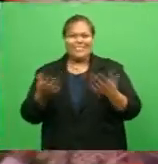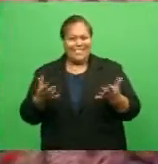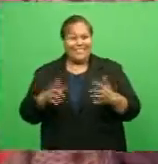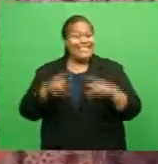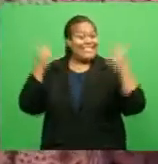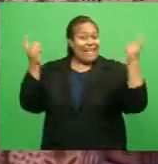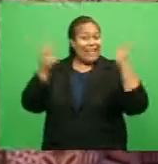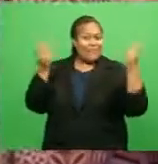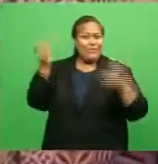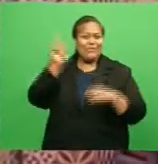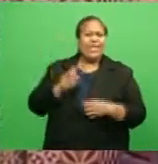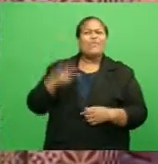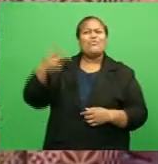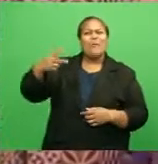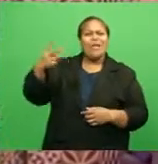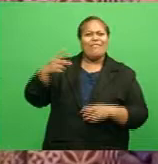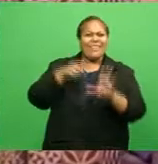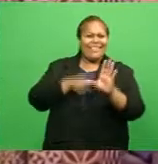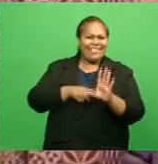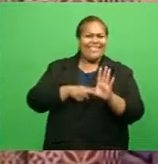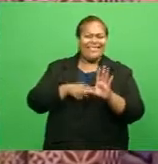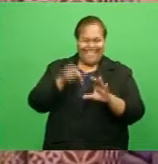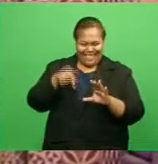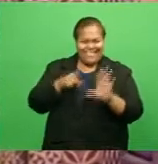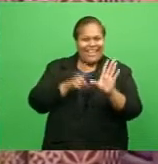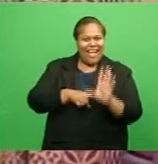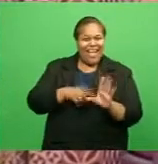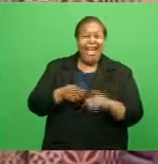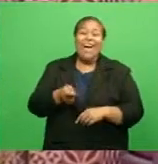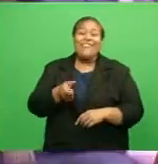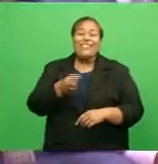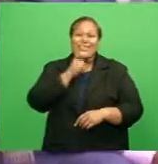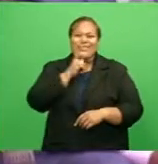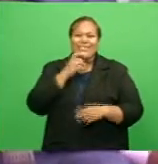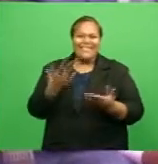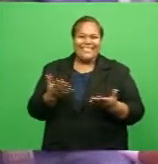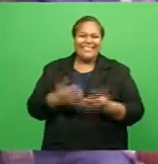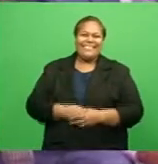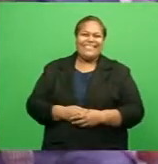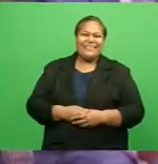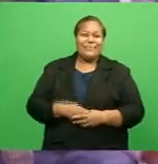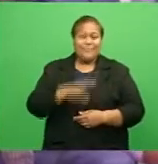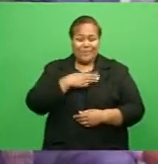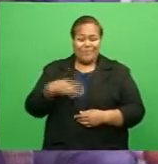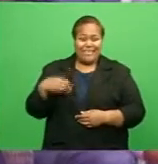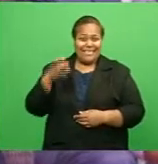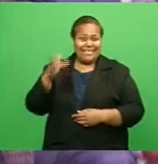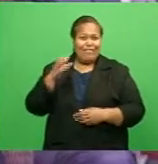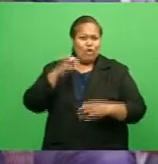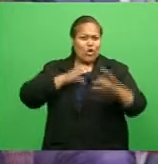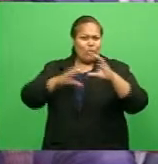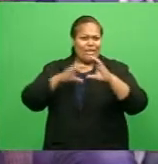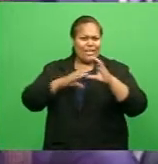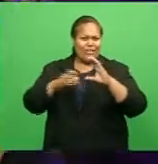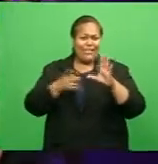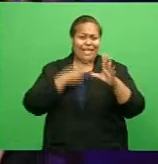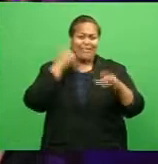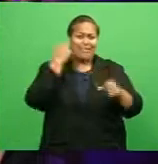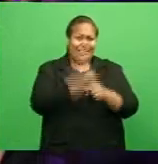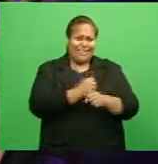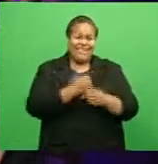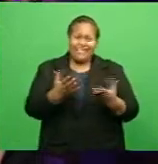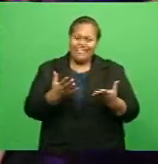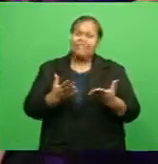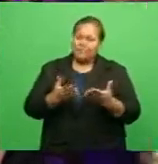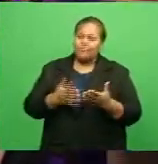celebrated its 12th anniversary this afternoon. Minister for Communications Ayaside Kayum highlighted that competition is